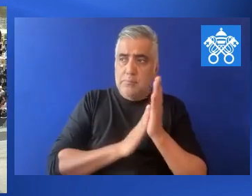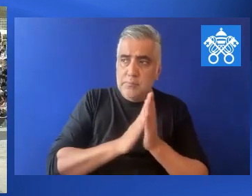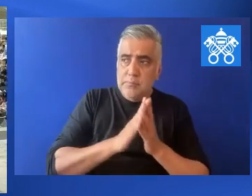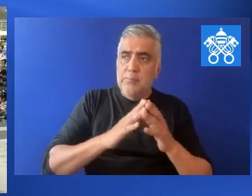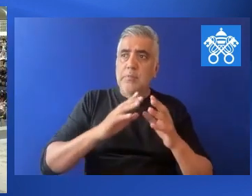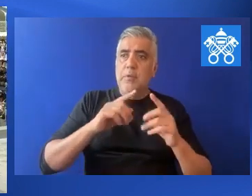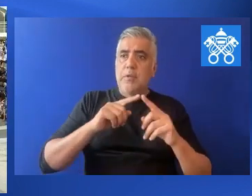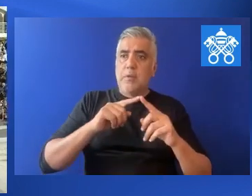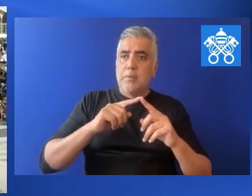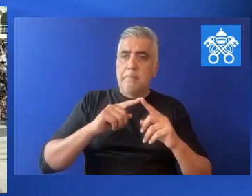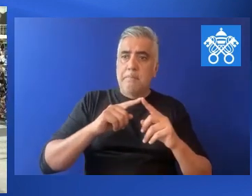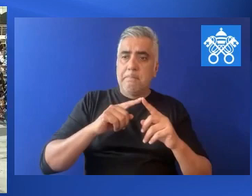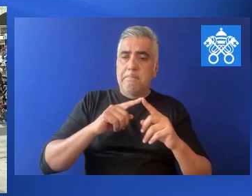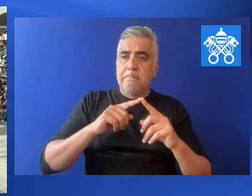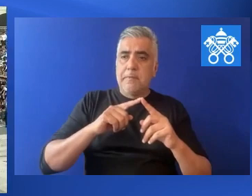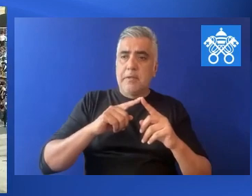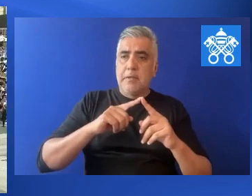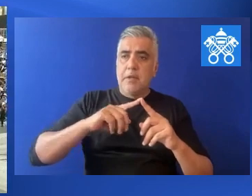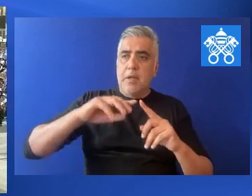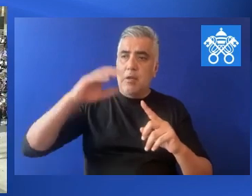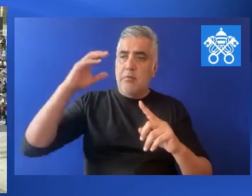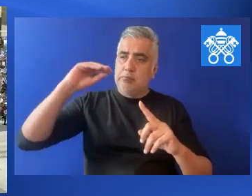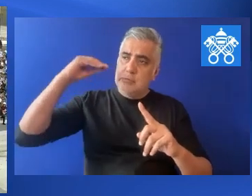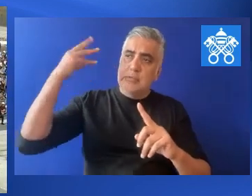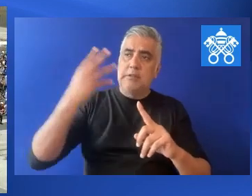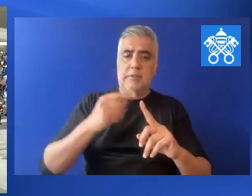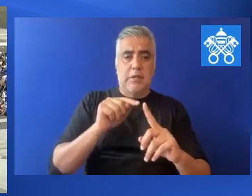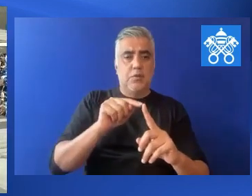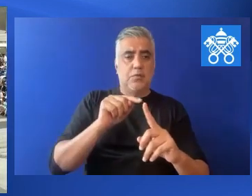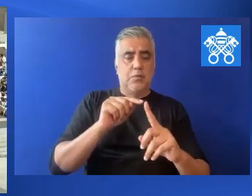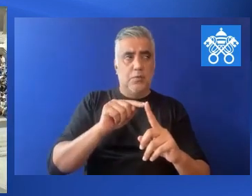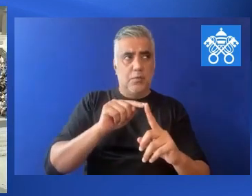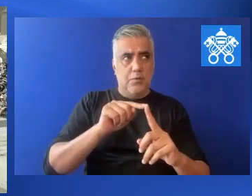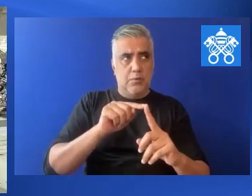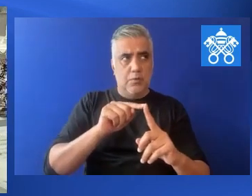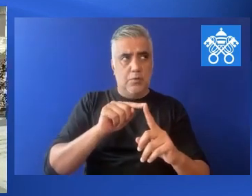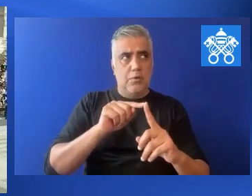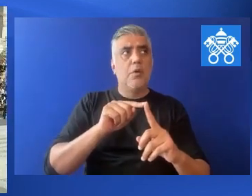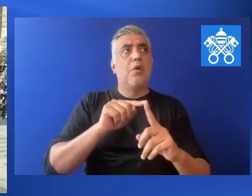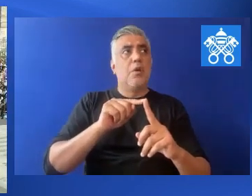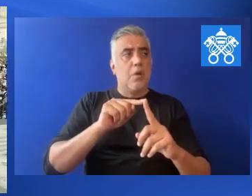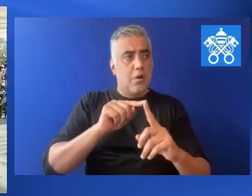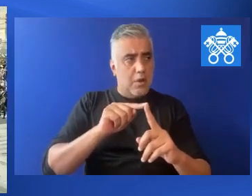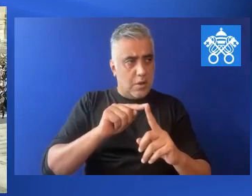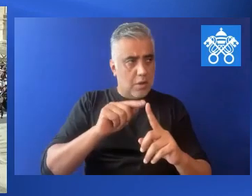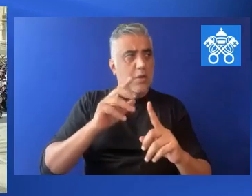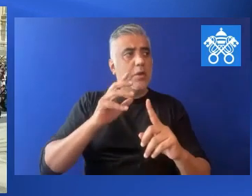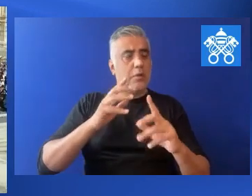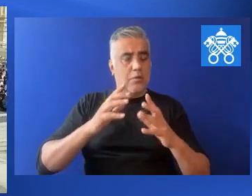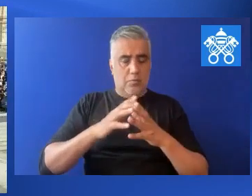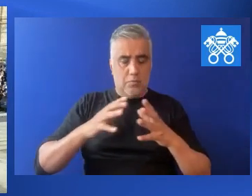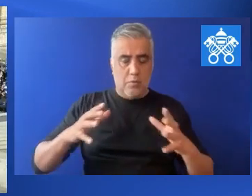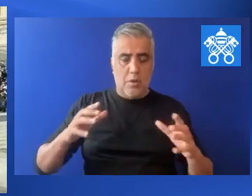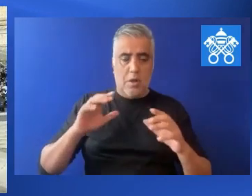Mary's great trust in God's providence and the power of the cross sustained her amid the